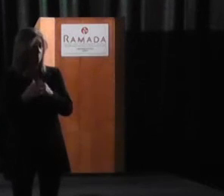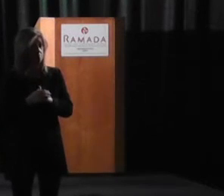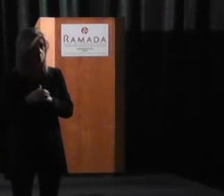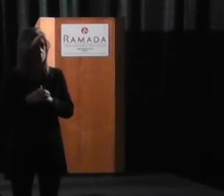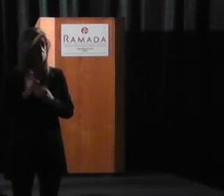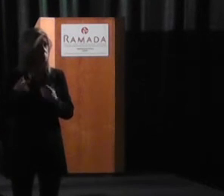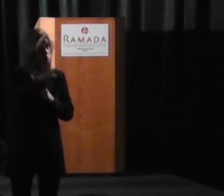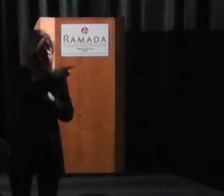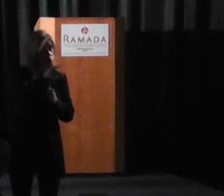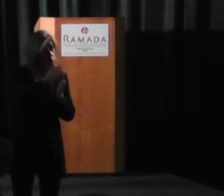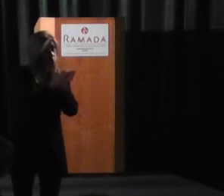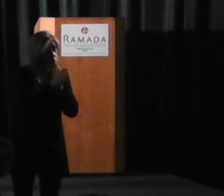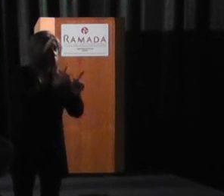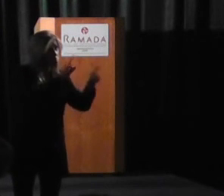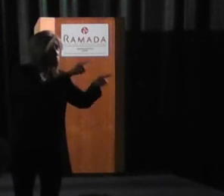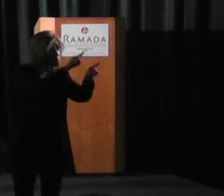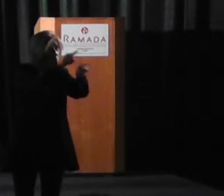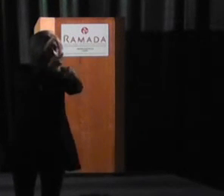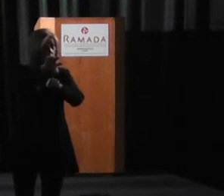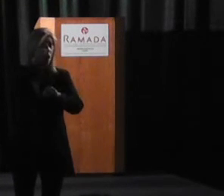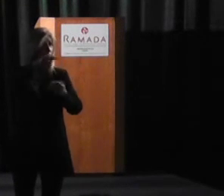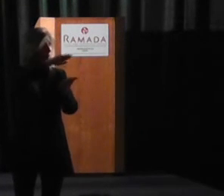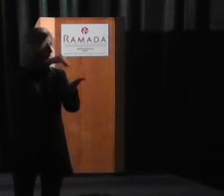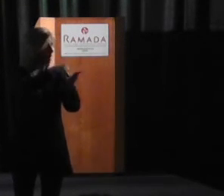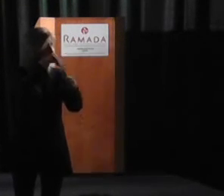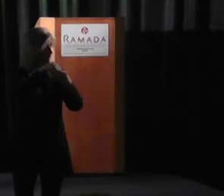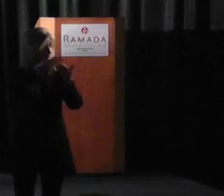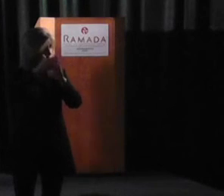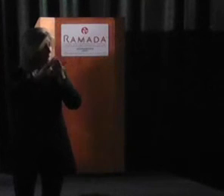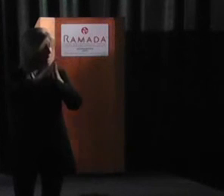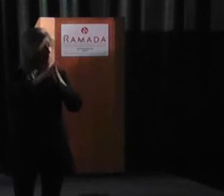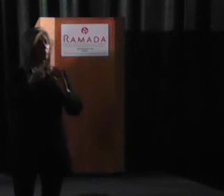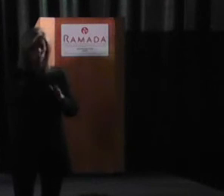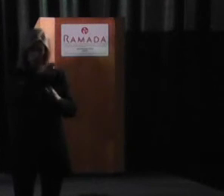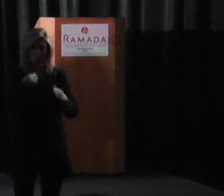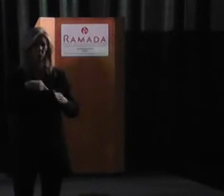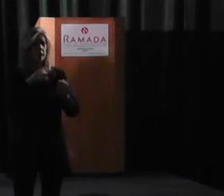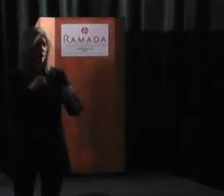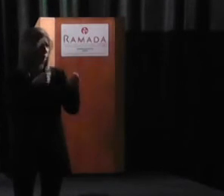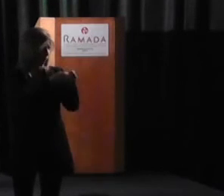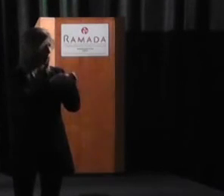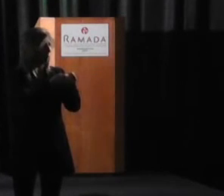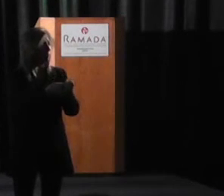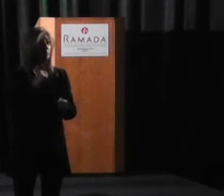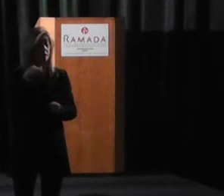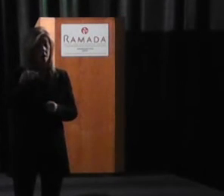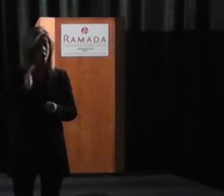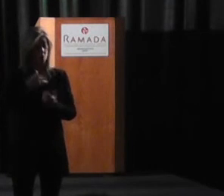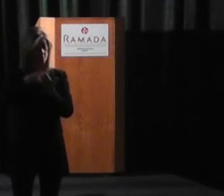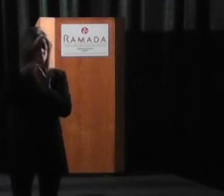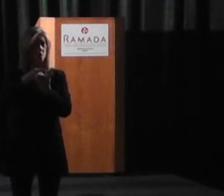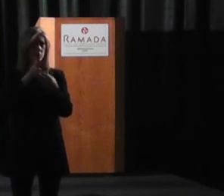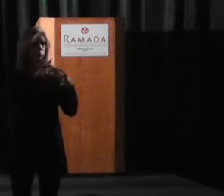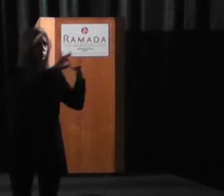Kinsmen or Terwilliger or the YMCA? We can help you with that. This program works with over 30 community fitness